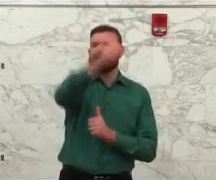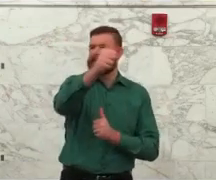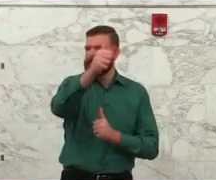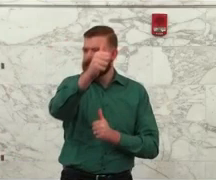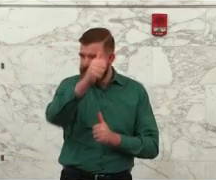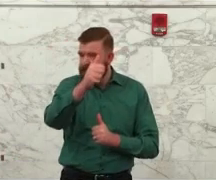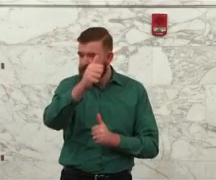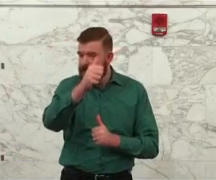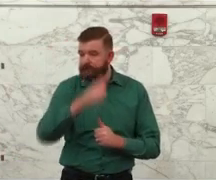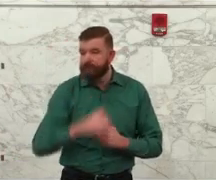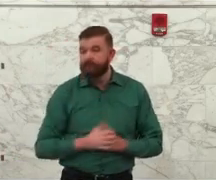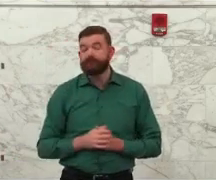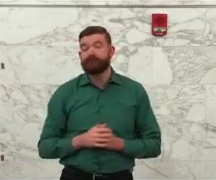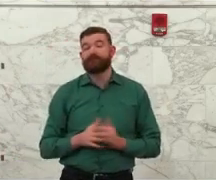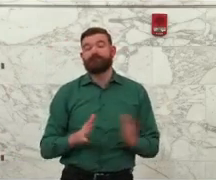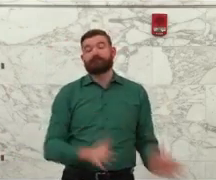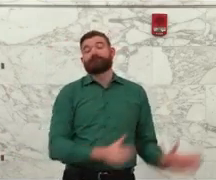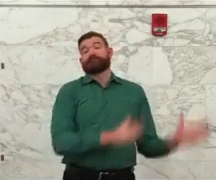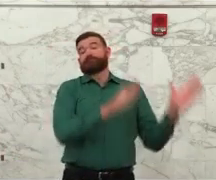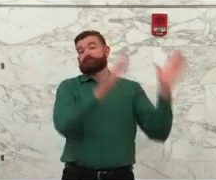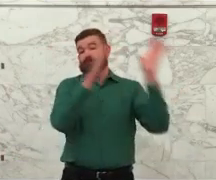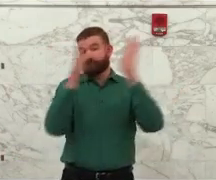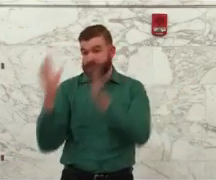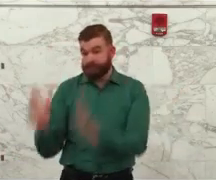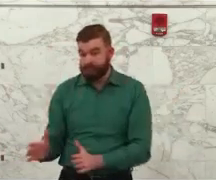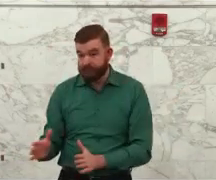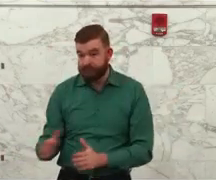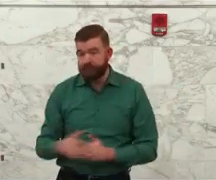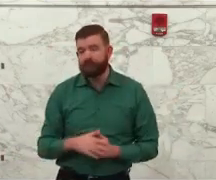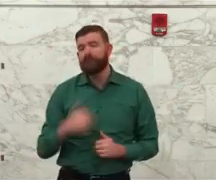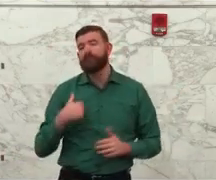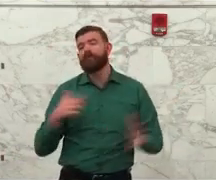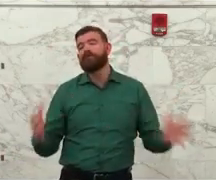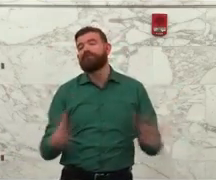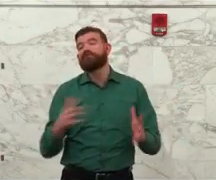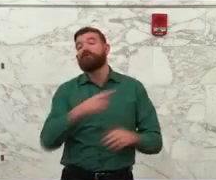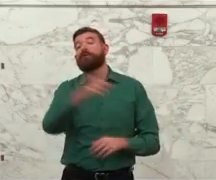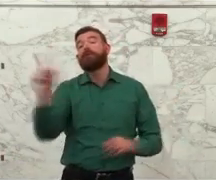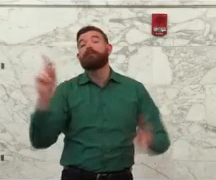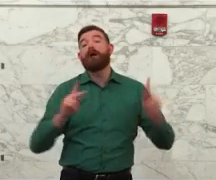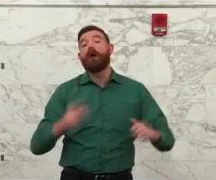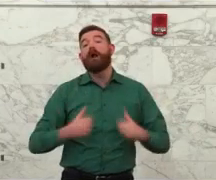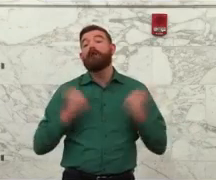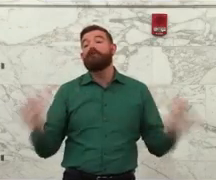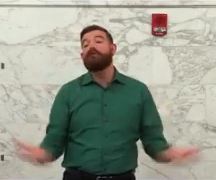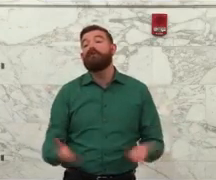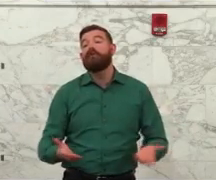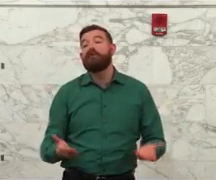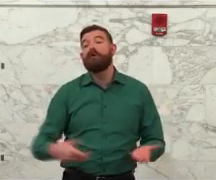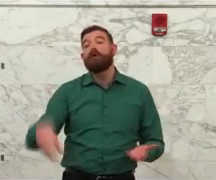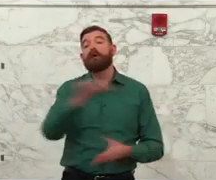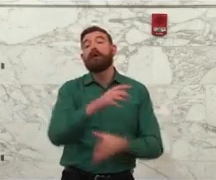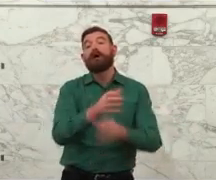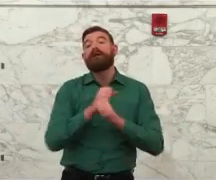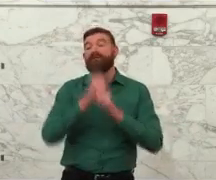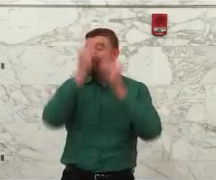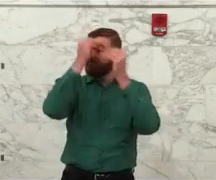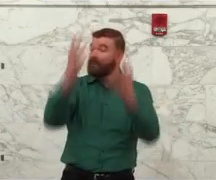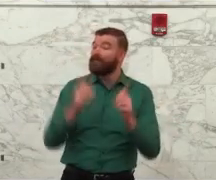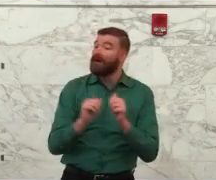else and a couple of thoughts before I close? We also urge residents to ensure that they are getting their information from reputable media